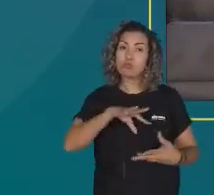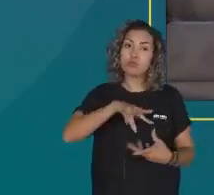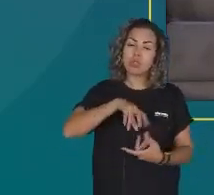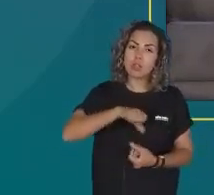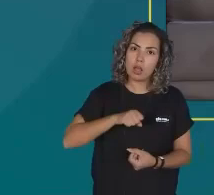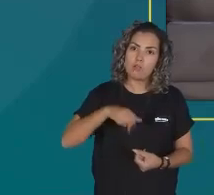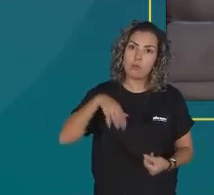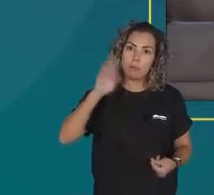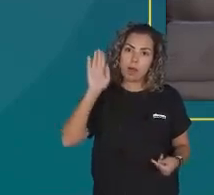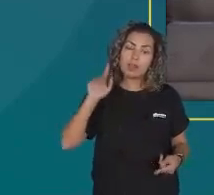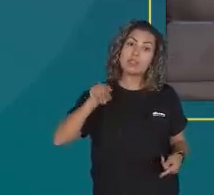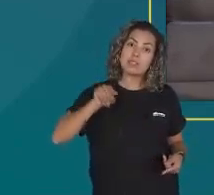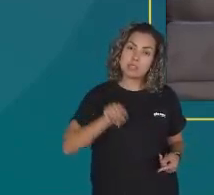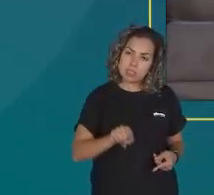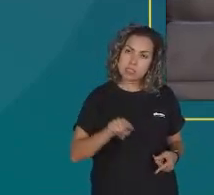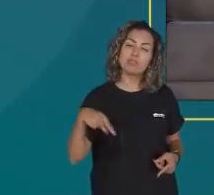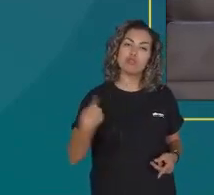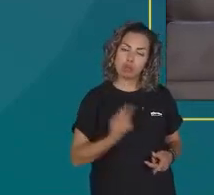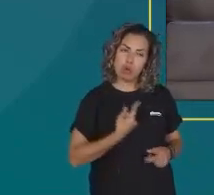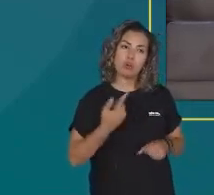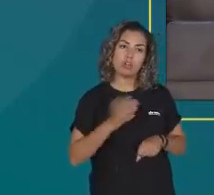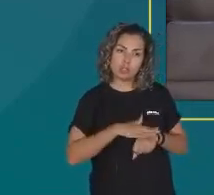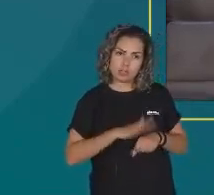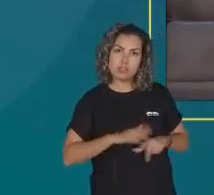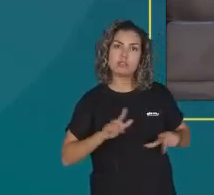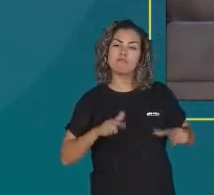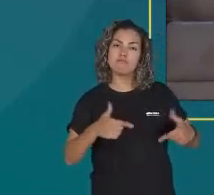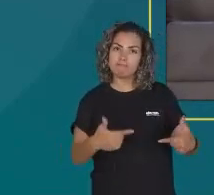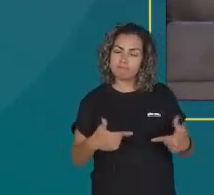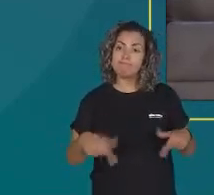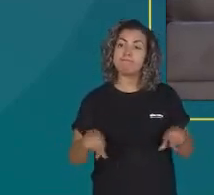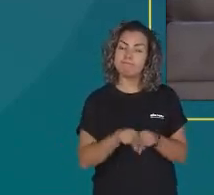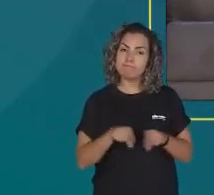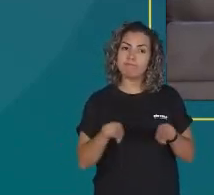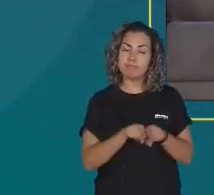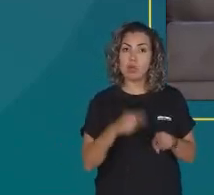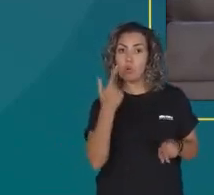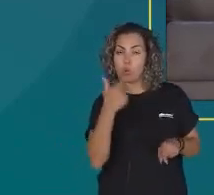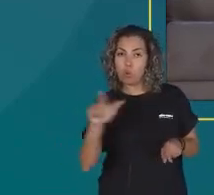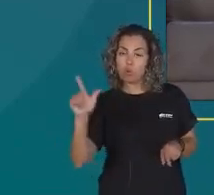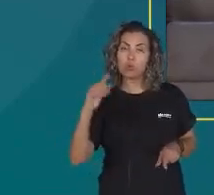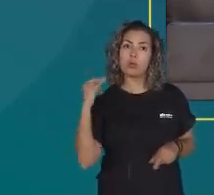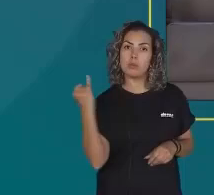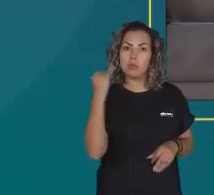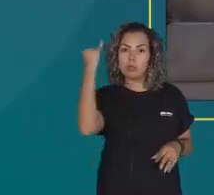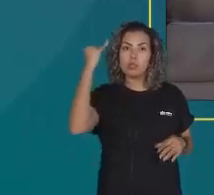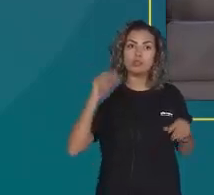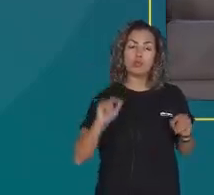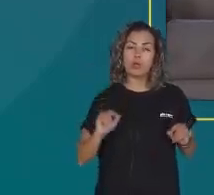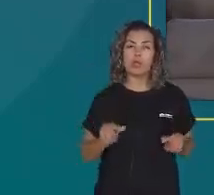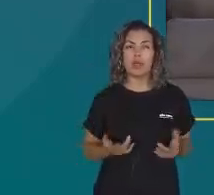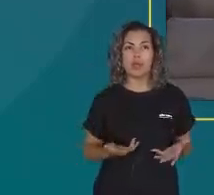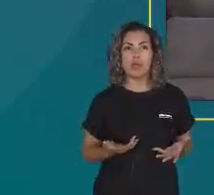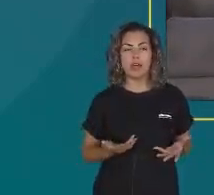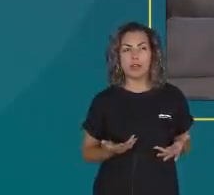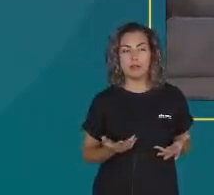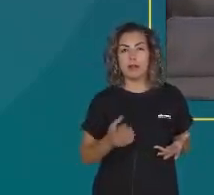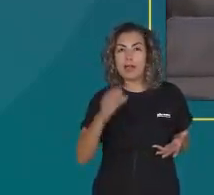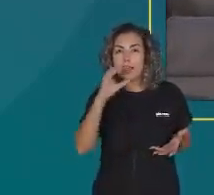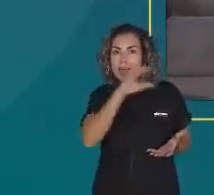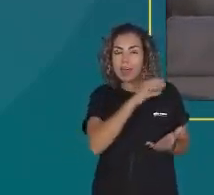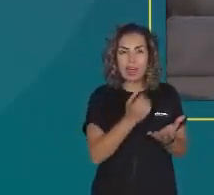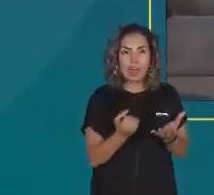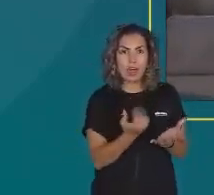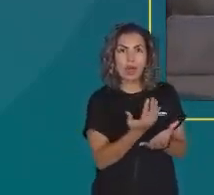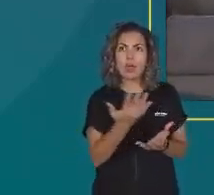working. Second very much related topic to that is cooling, because urban heat obviously is a huge issue. We see also